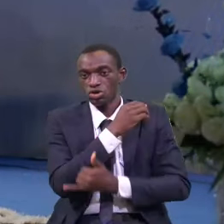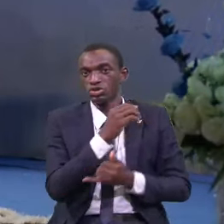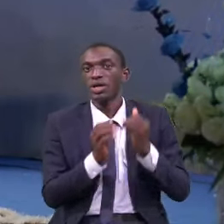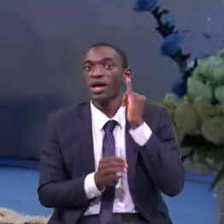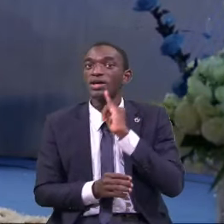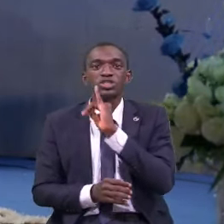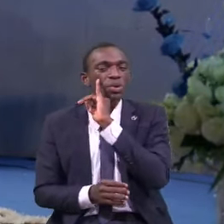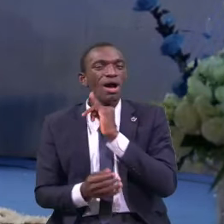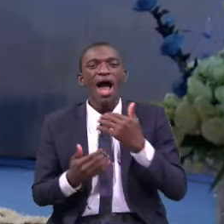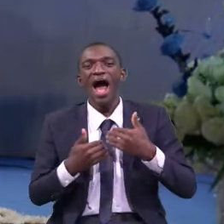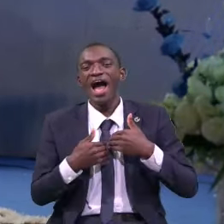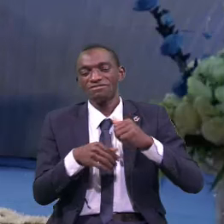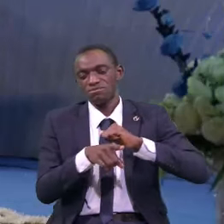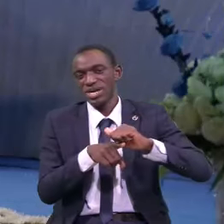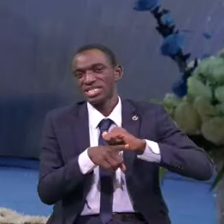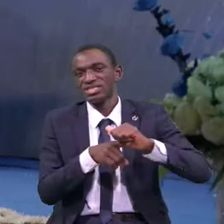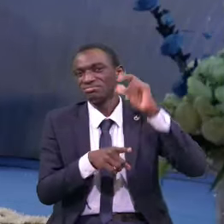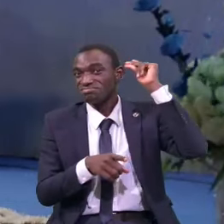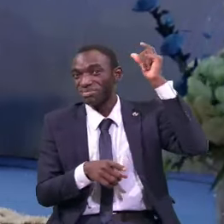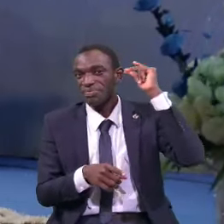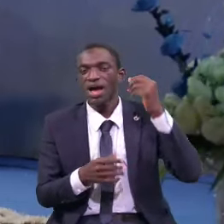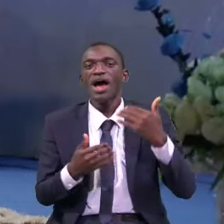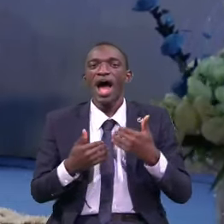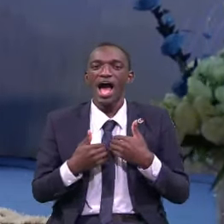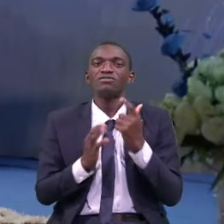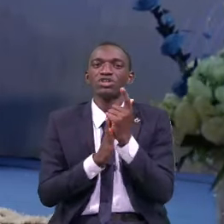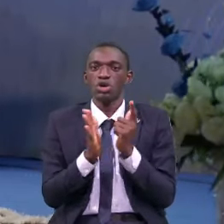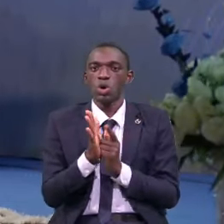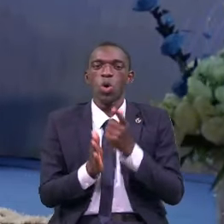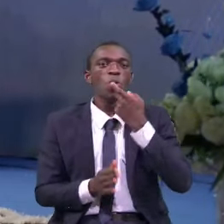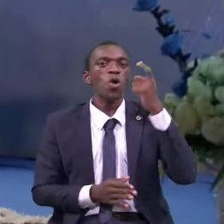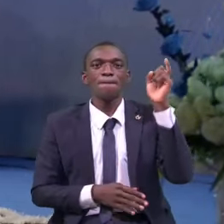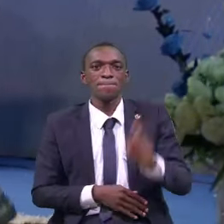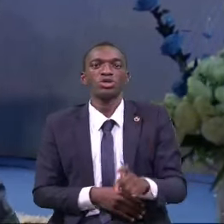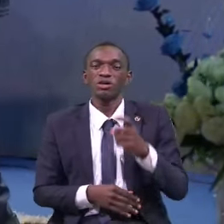There was a law compulsory for every leper.